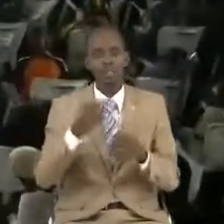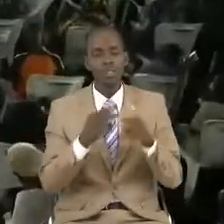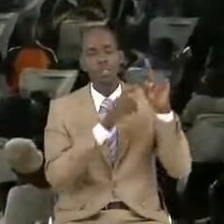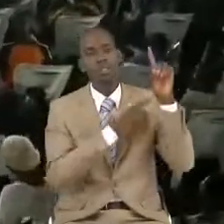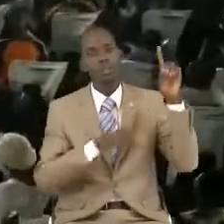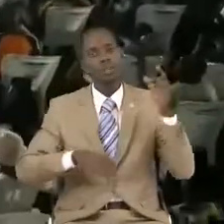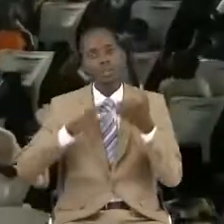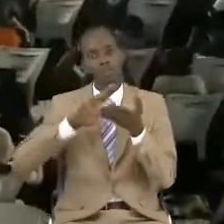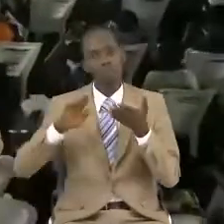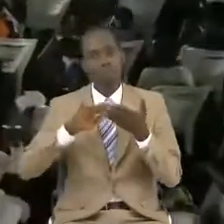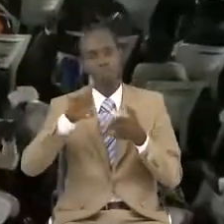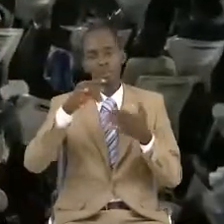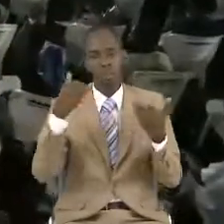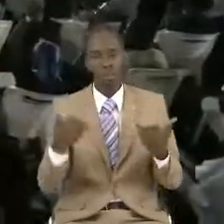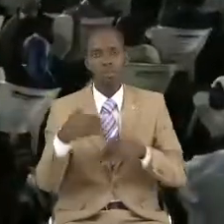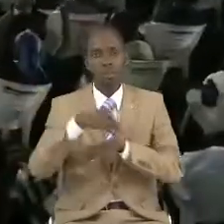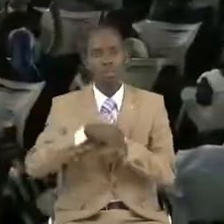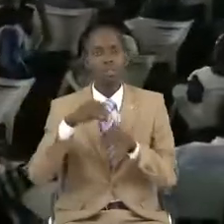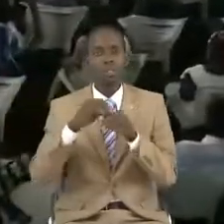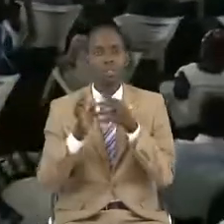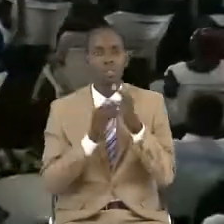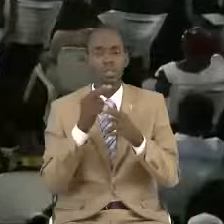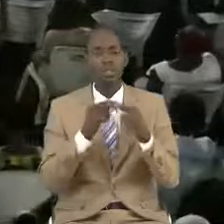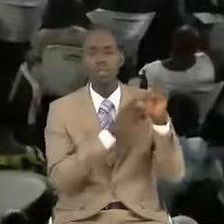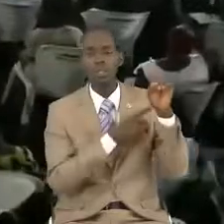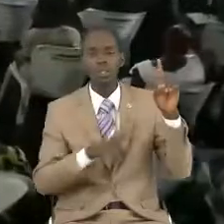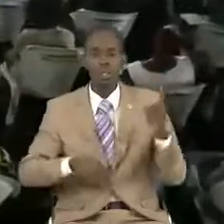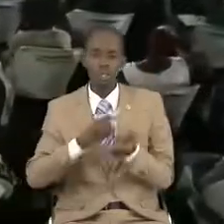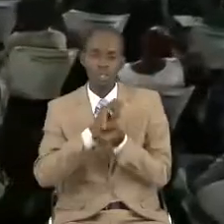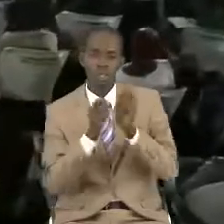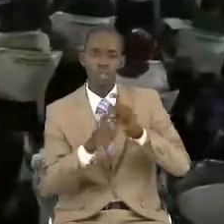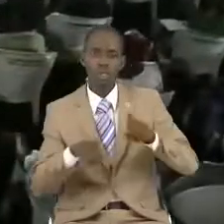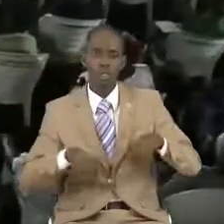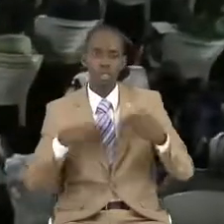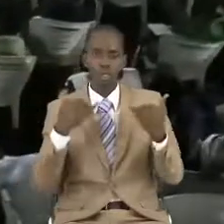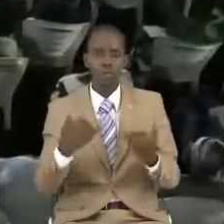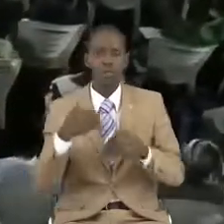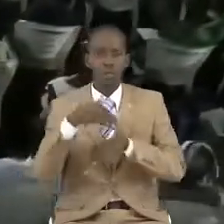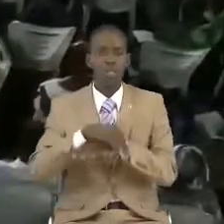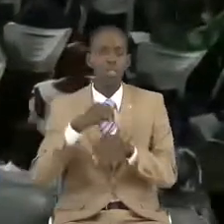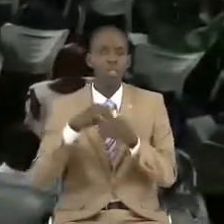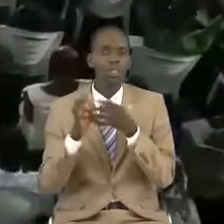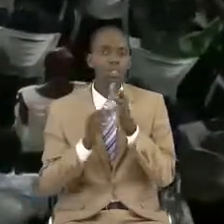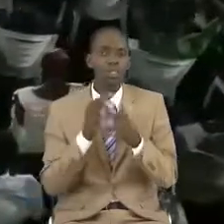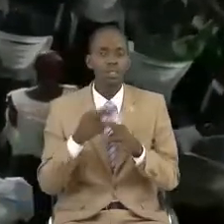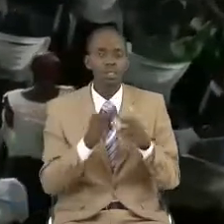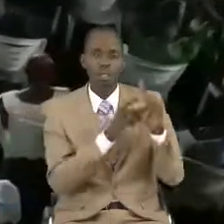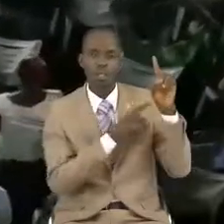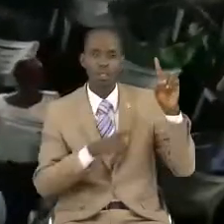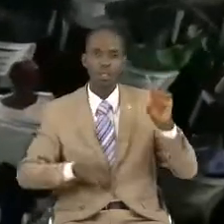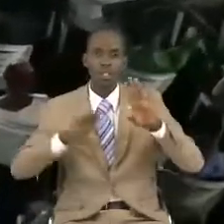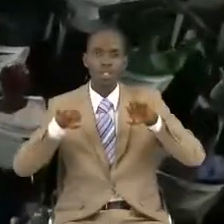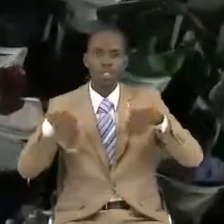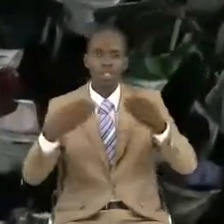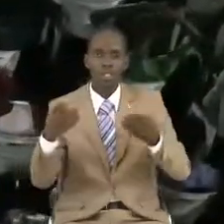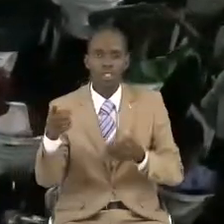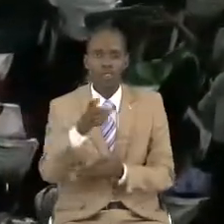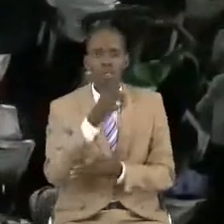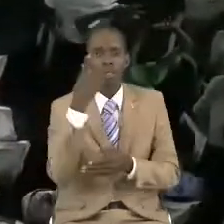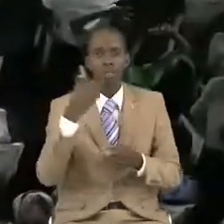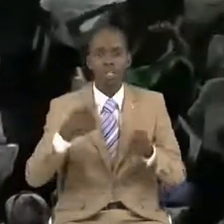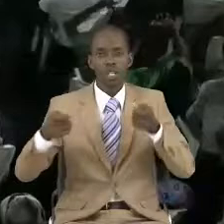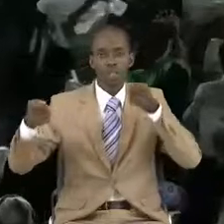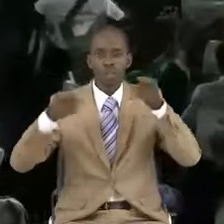tonight the lord changed your life tonight and the lord grants you the dominion you're